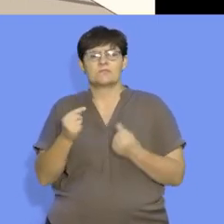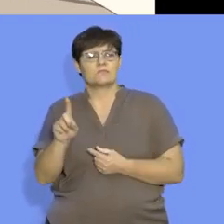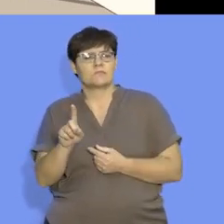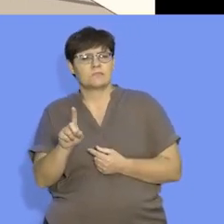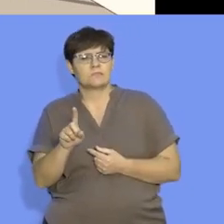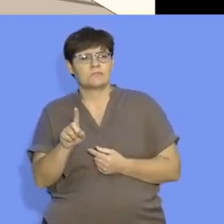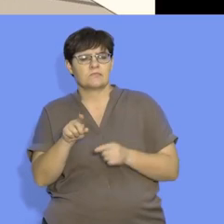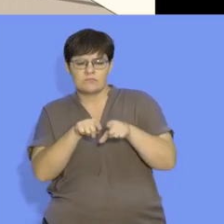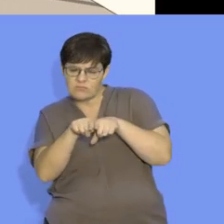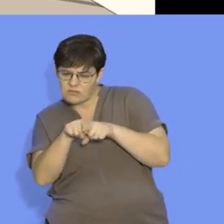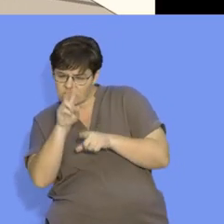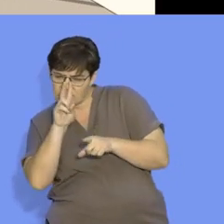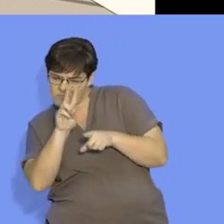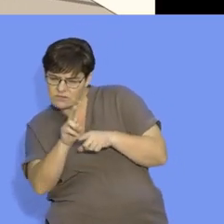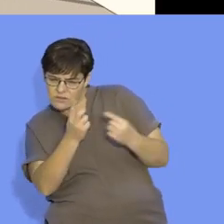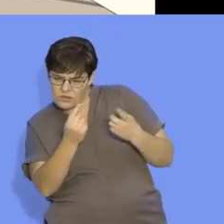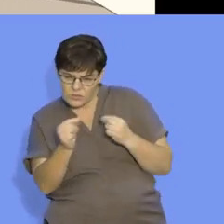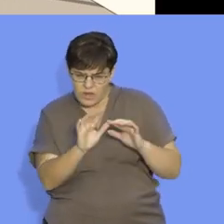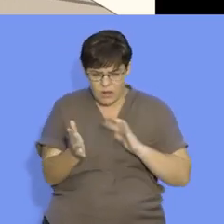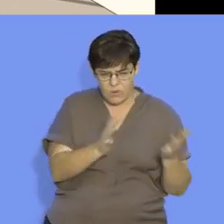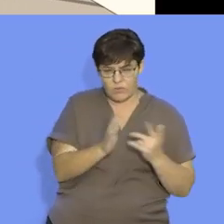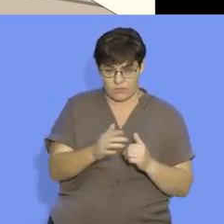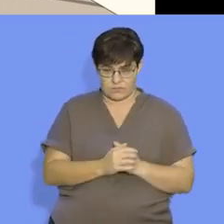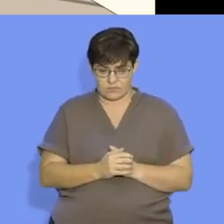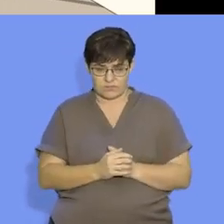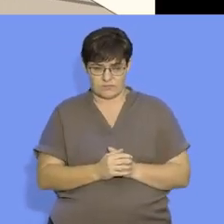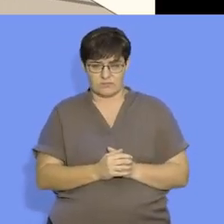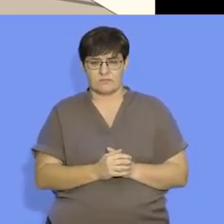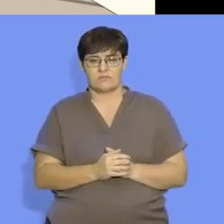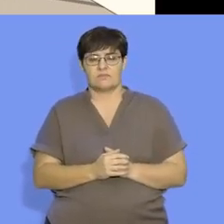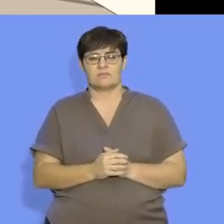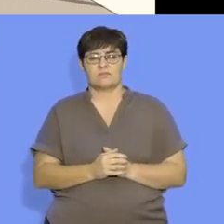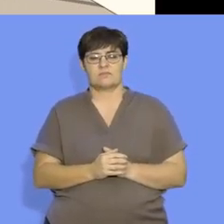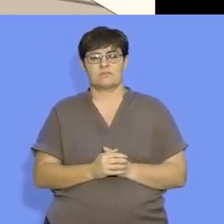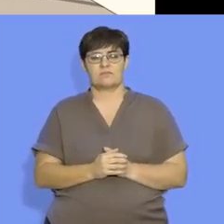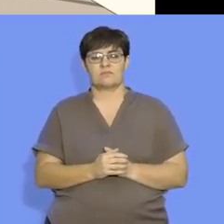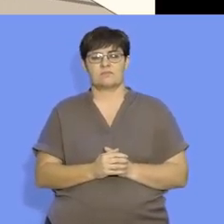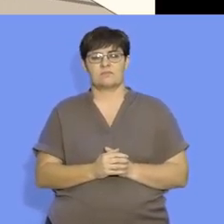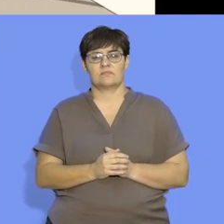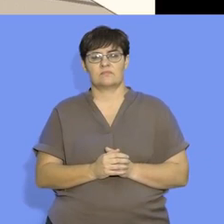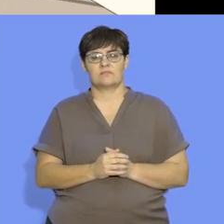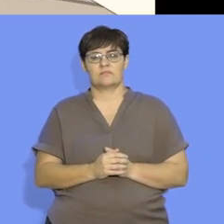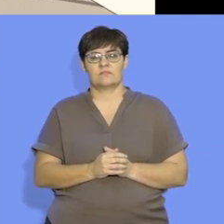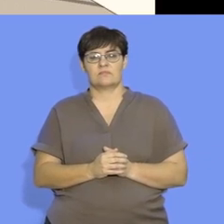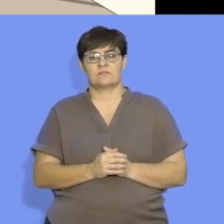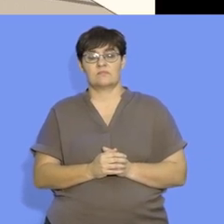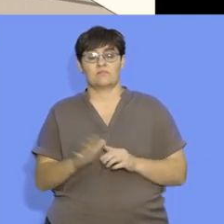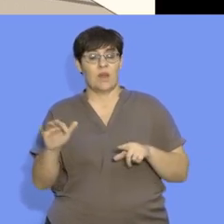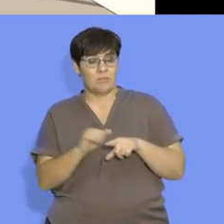lot to do with the practical, right, component of our subject. All right.